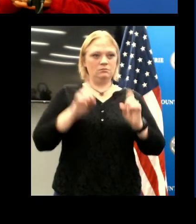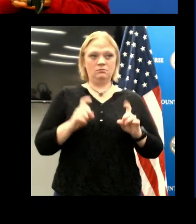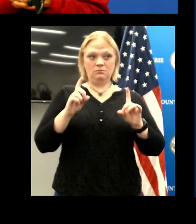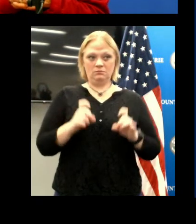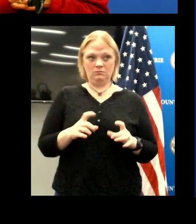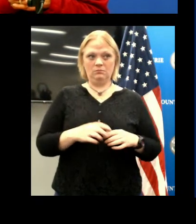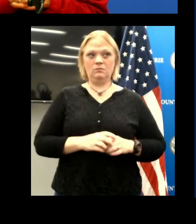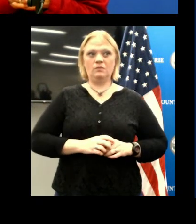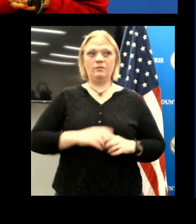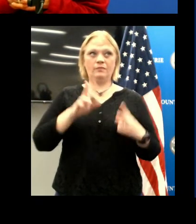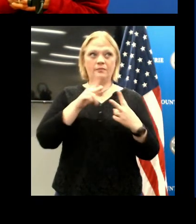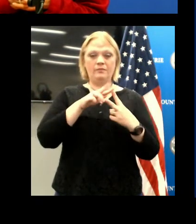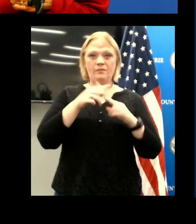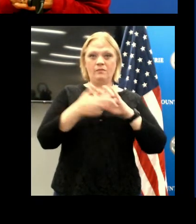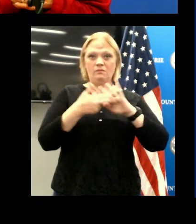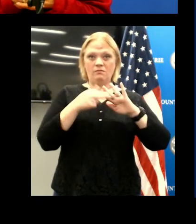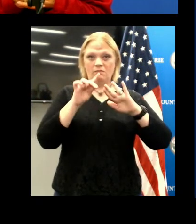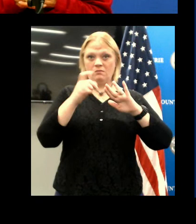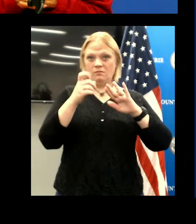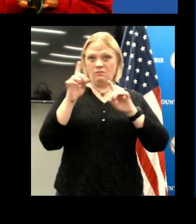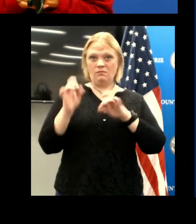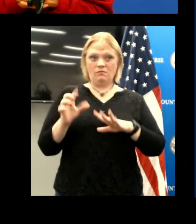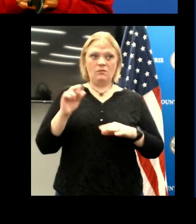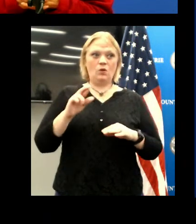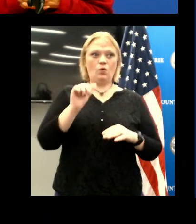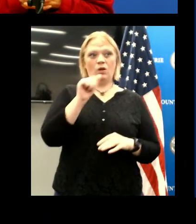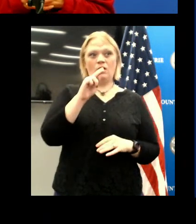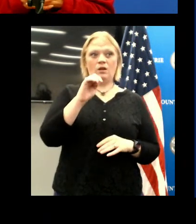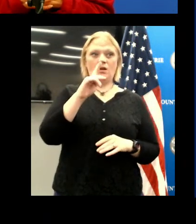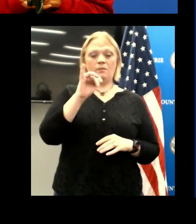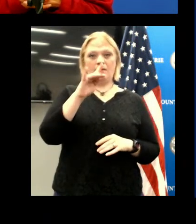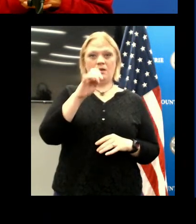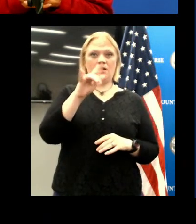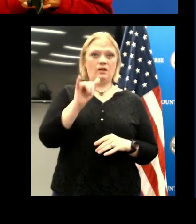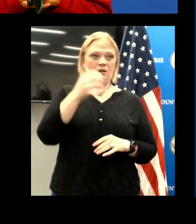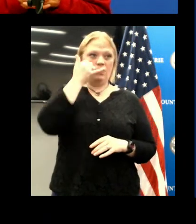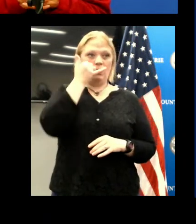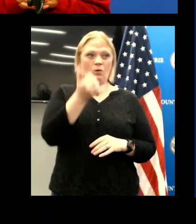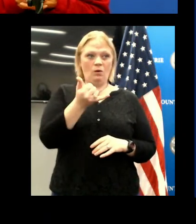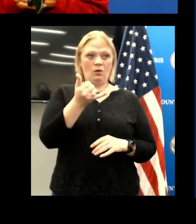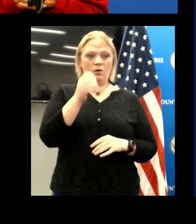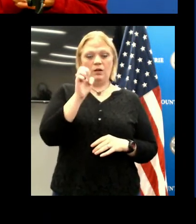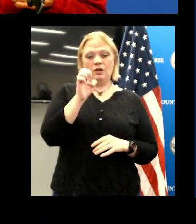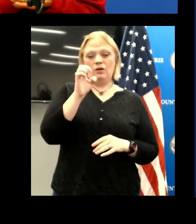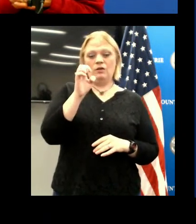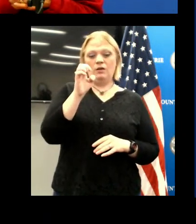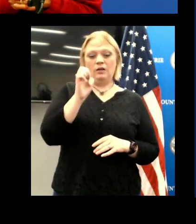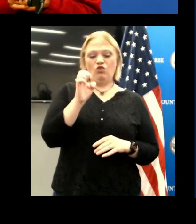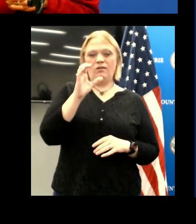get either a diagnostic test or an antibody test by calling our Erie County COVID hotline at